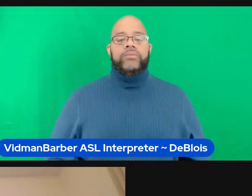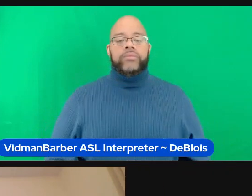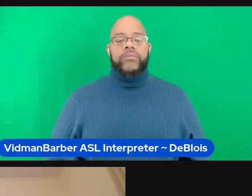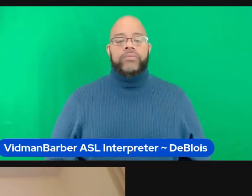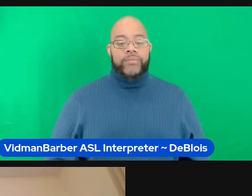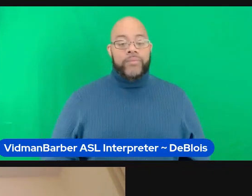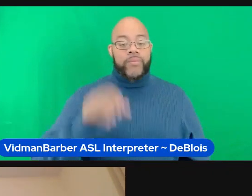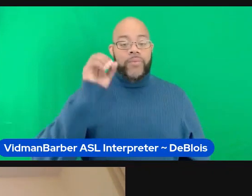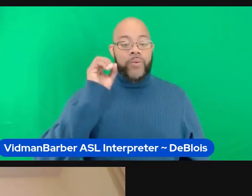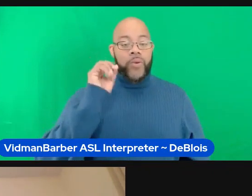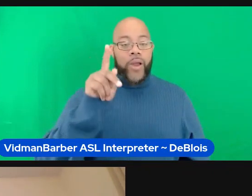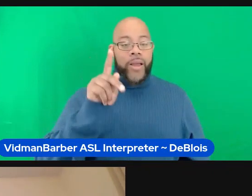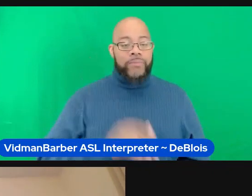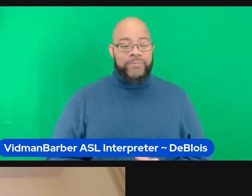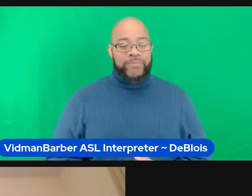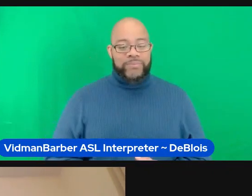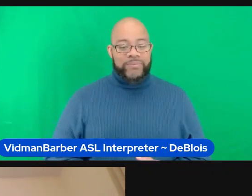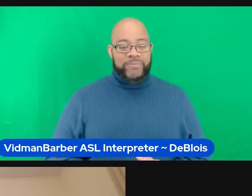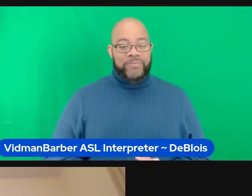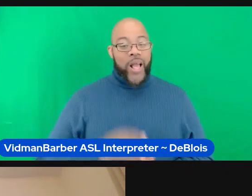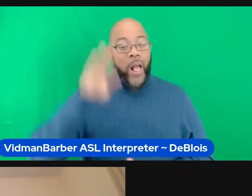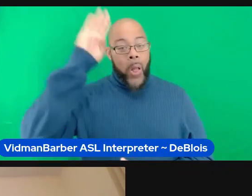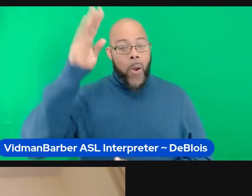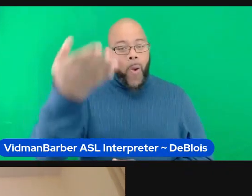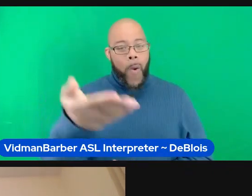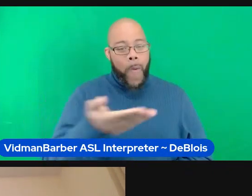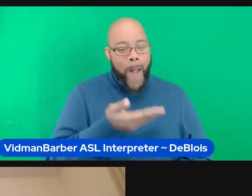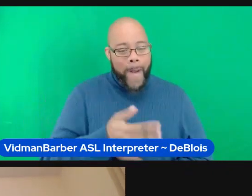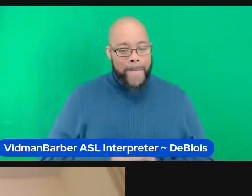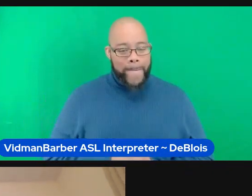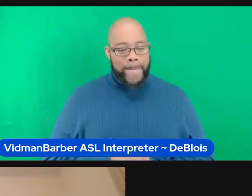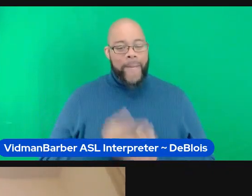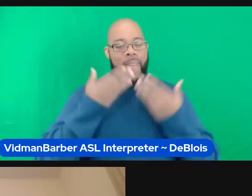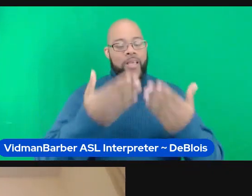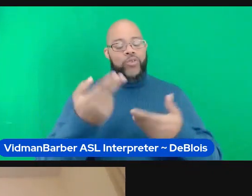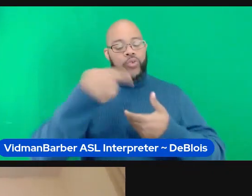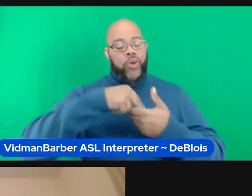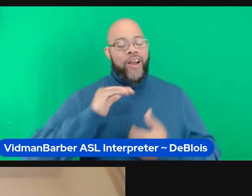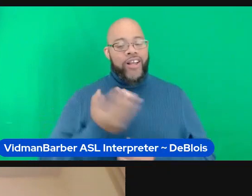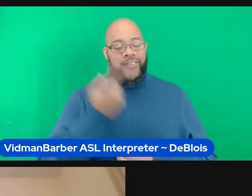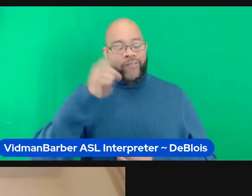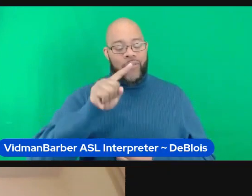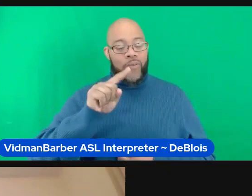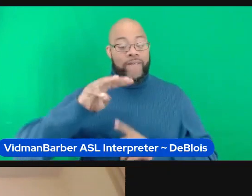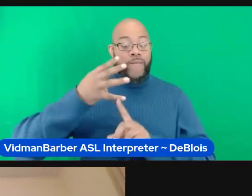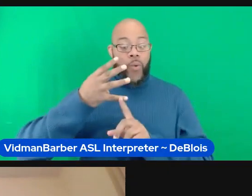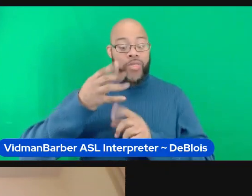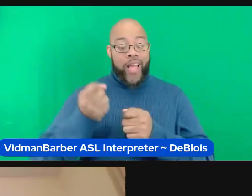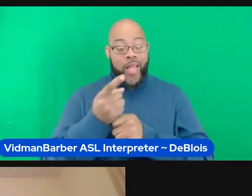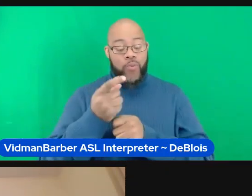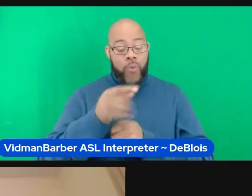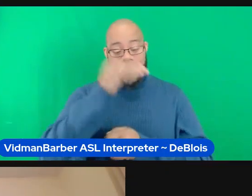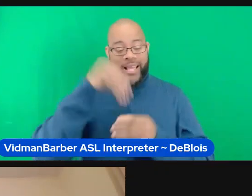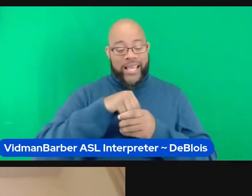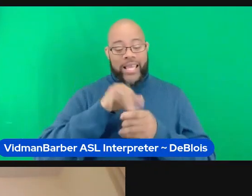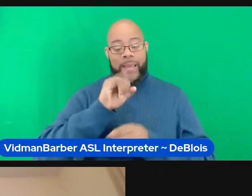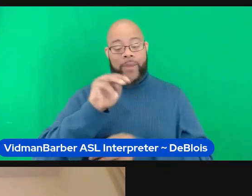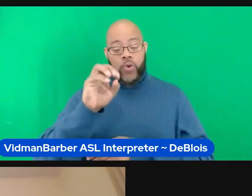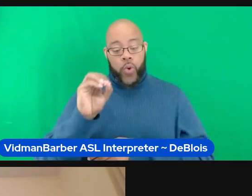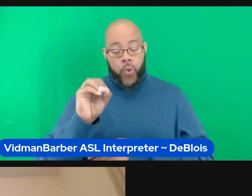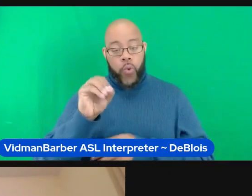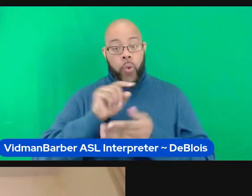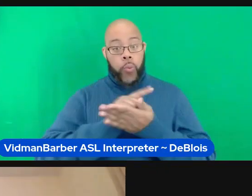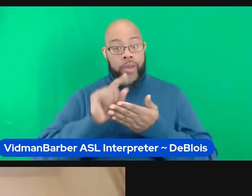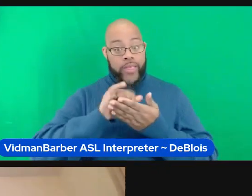Okay. Hello and welcome. Thank you for joining us for the fourth annual Black in Immuno Week, a week